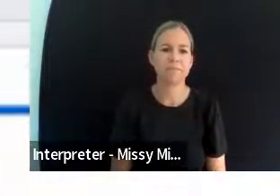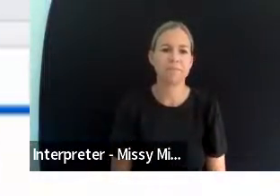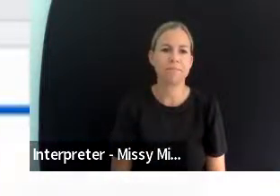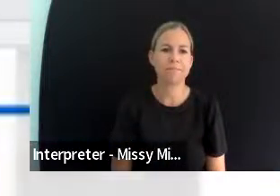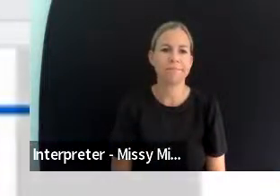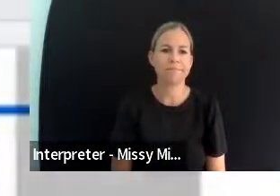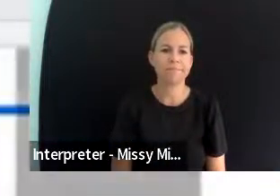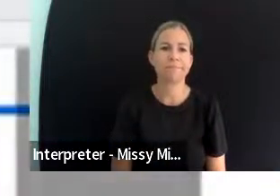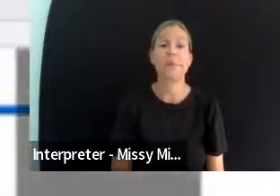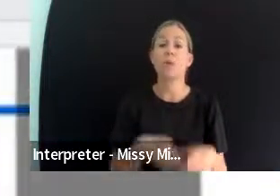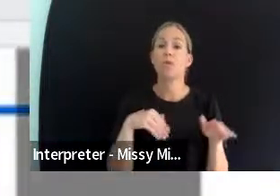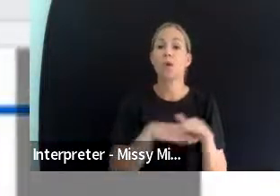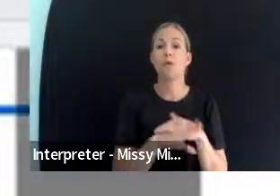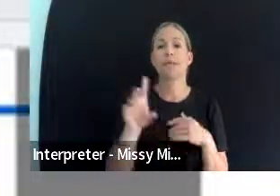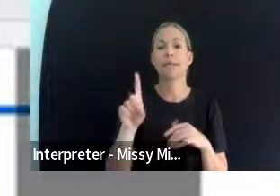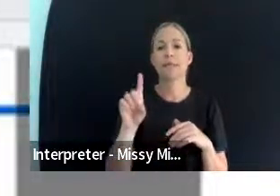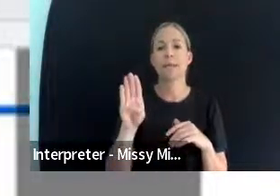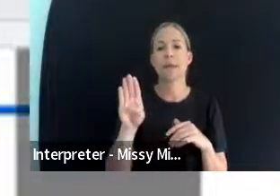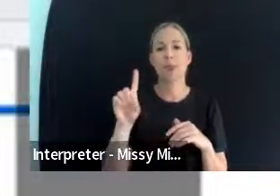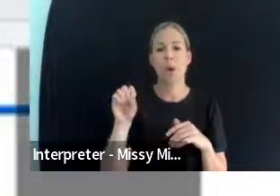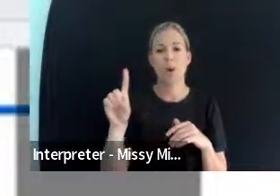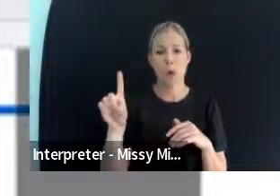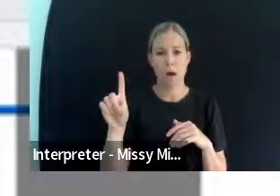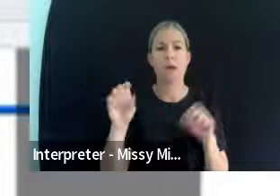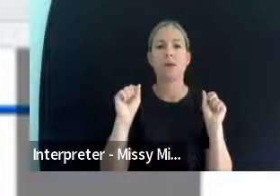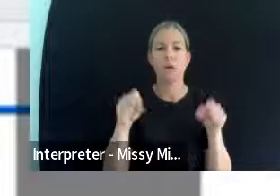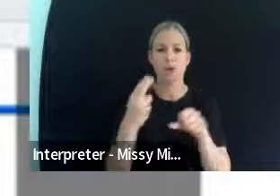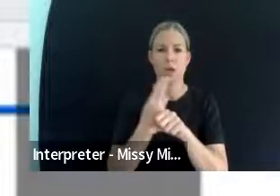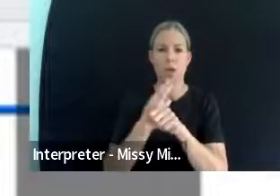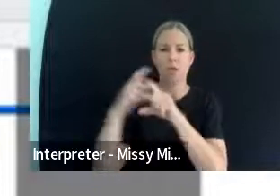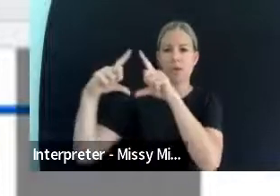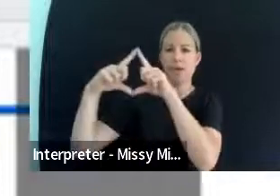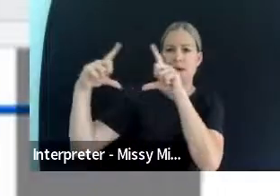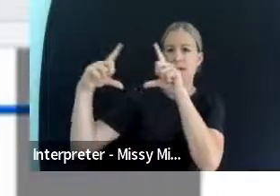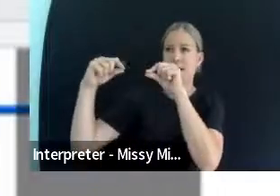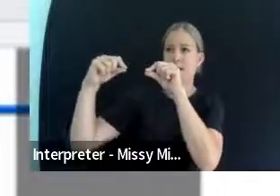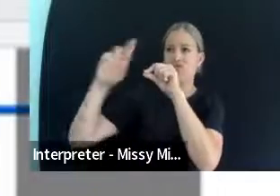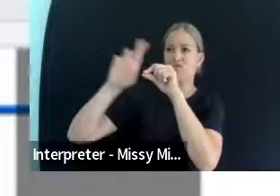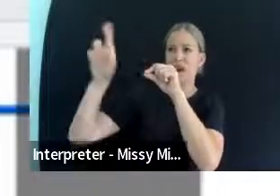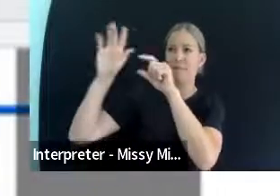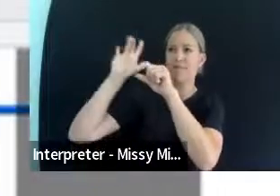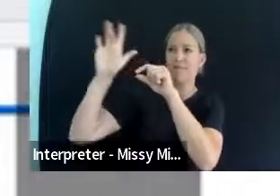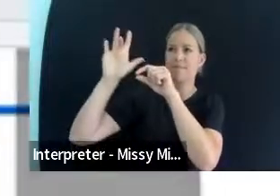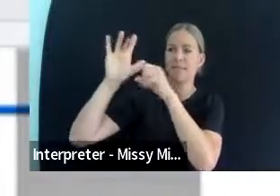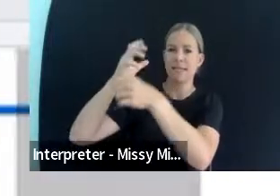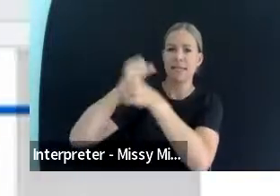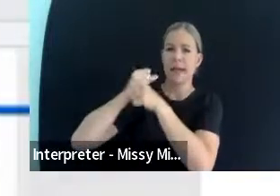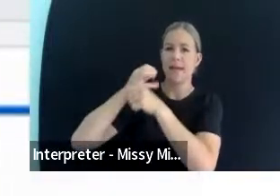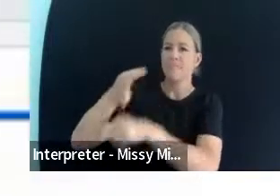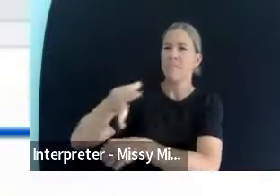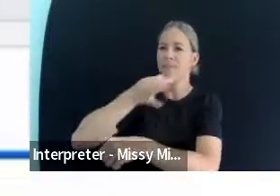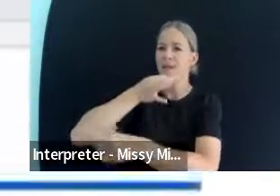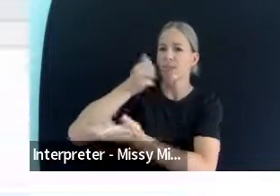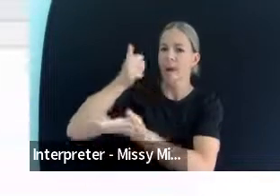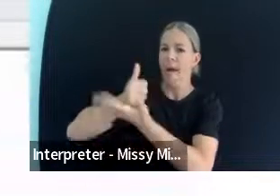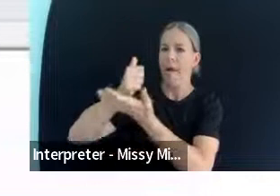Anywhere on DB101, you can use the Get Expert Help directory on the right-hand side of the page to find experts who can